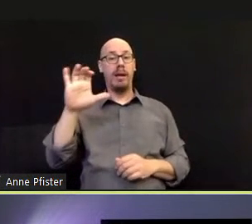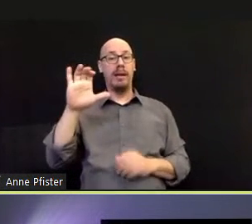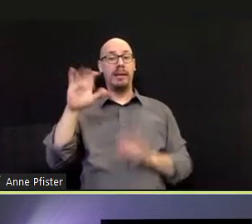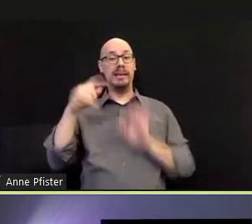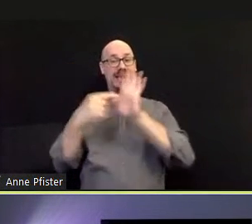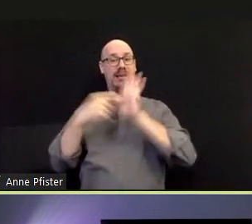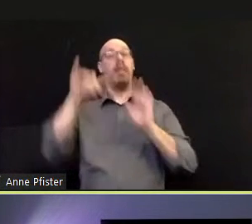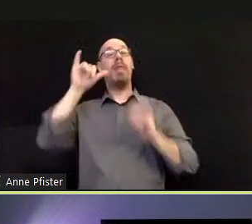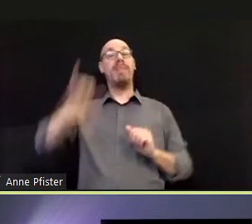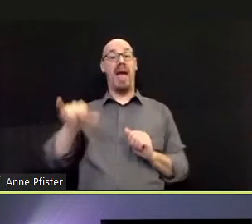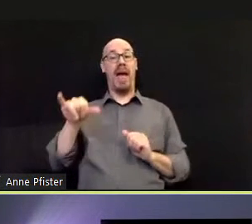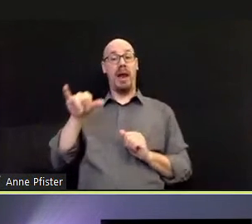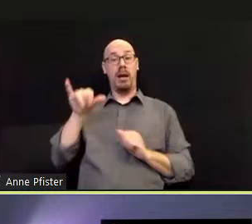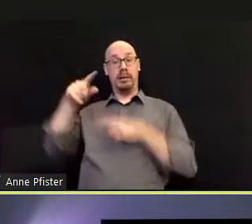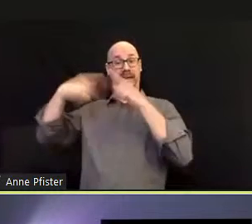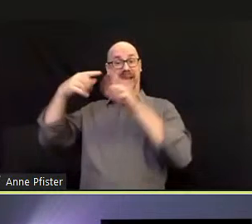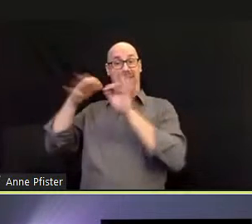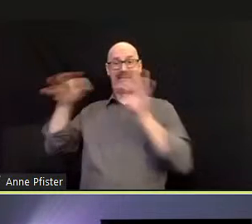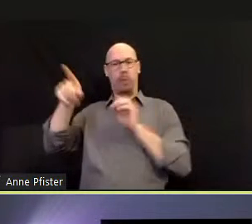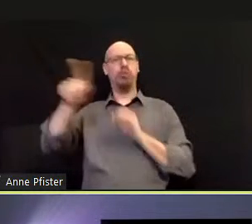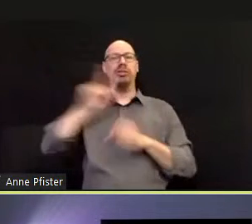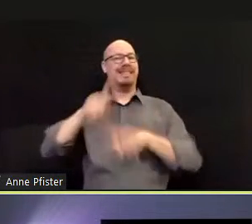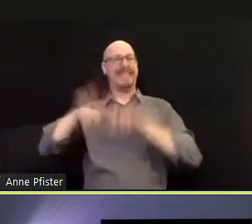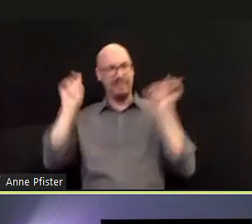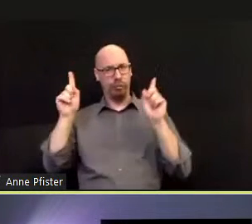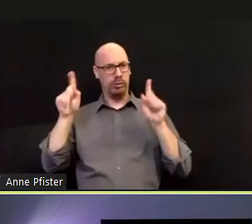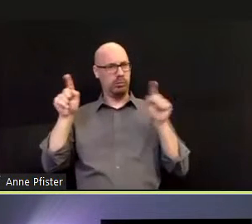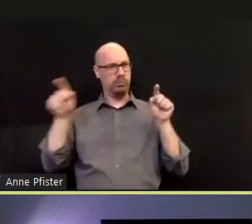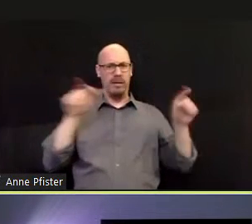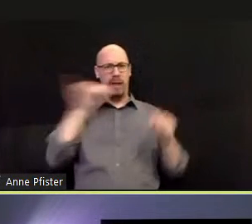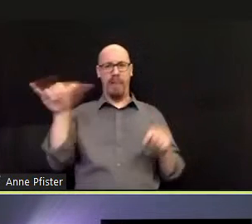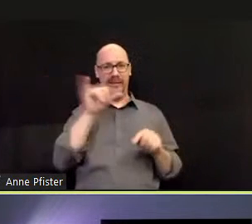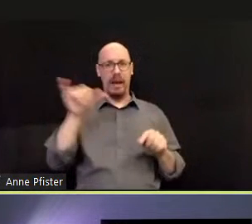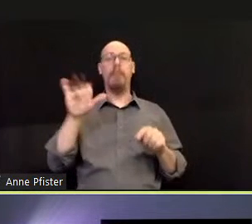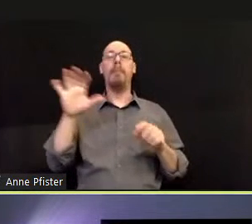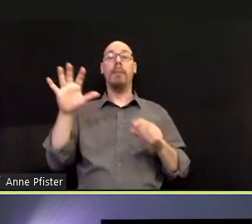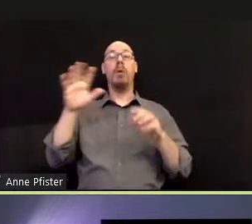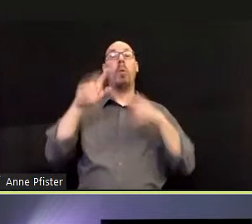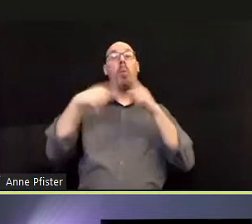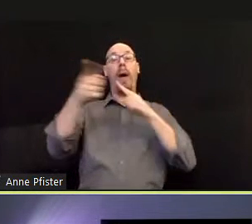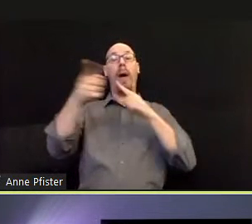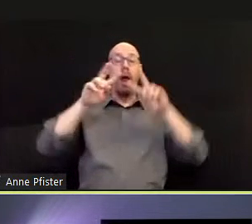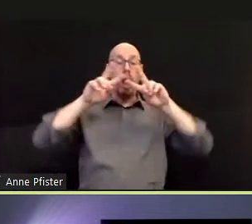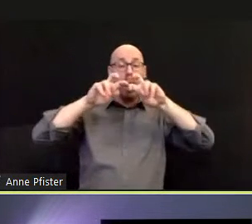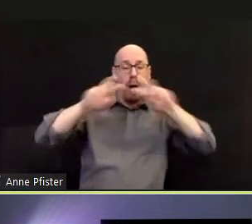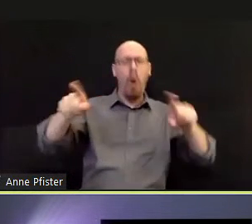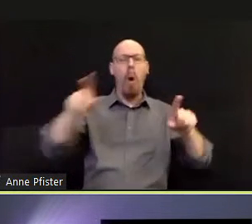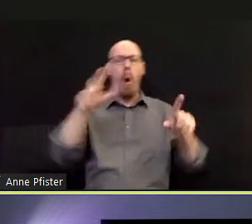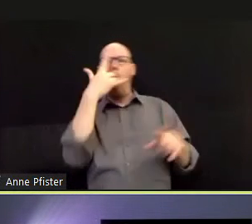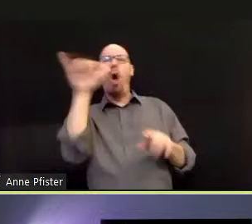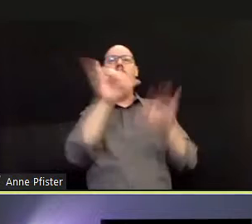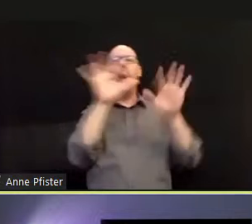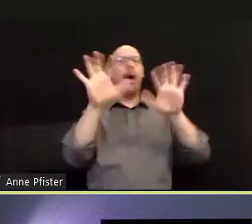is different, as opposed to examination of the two sign languages in comparison.